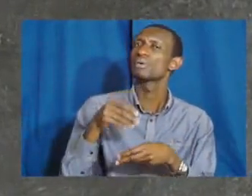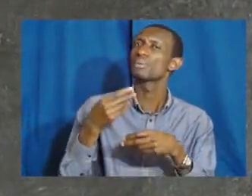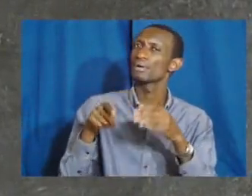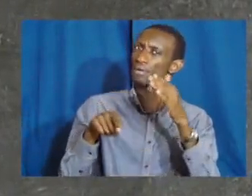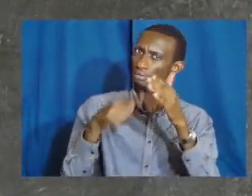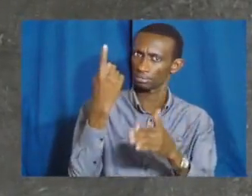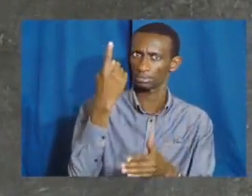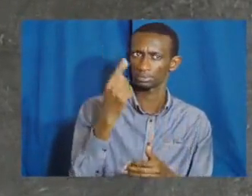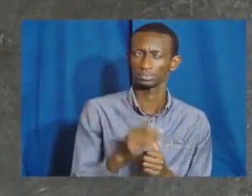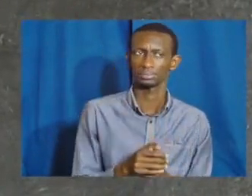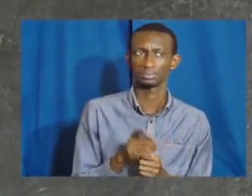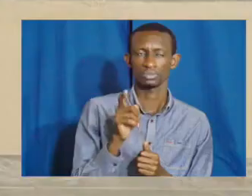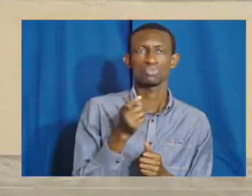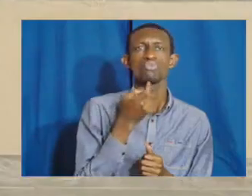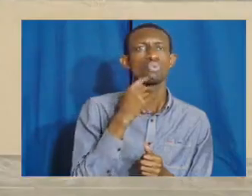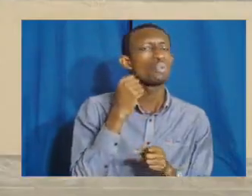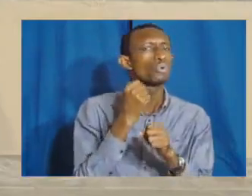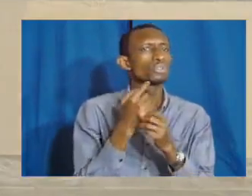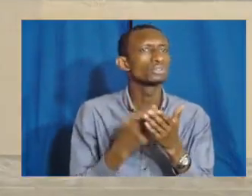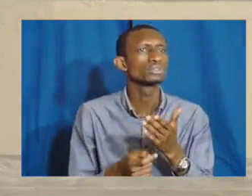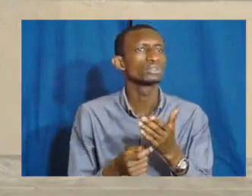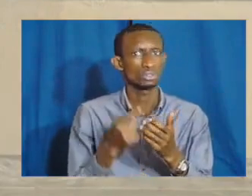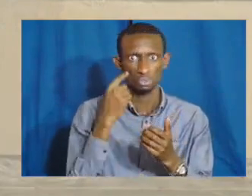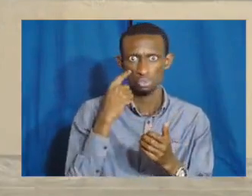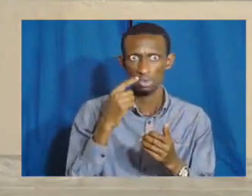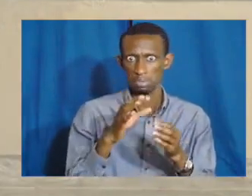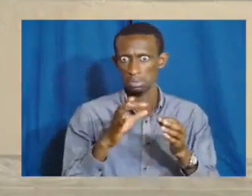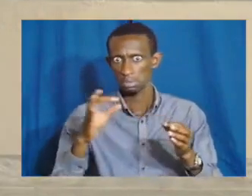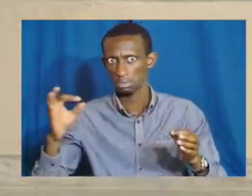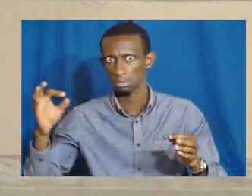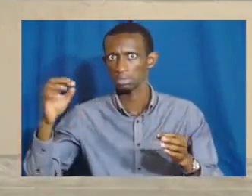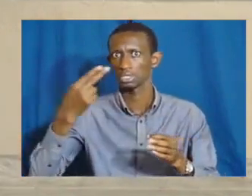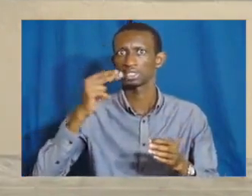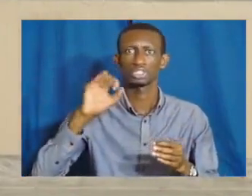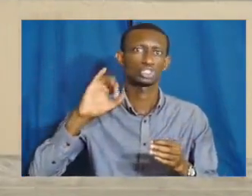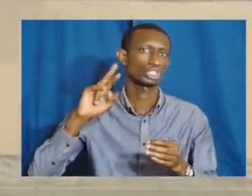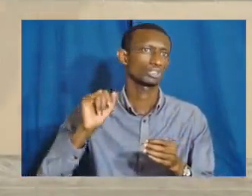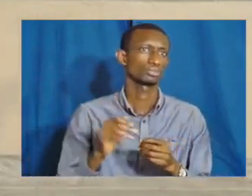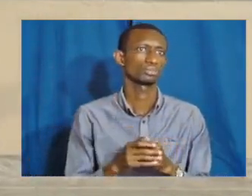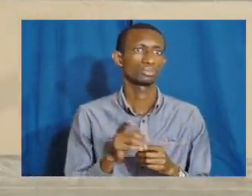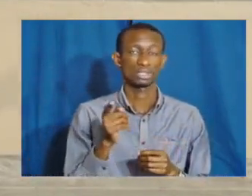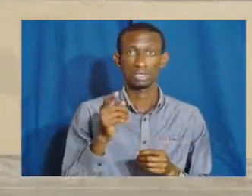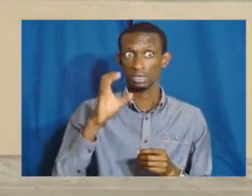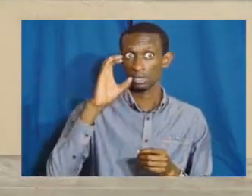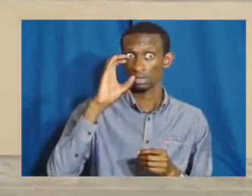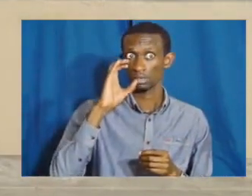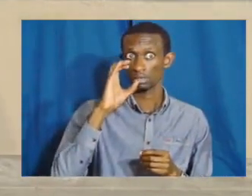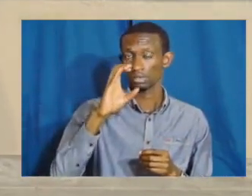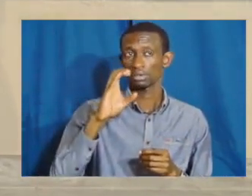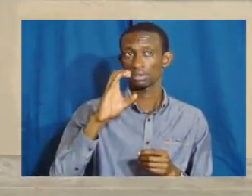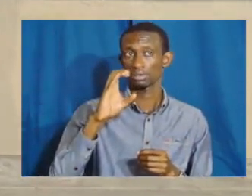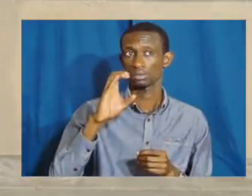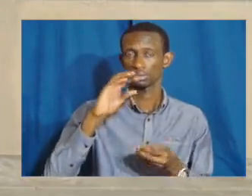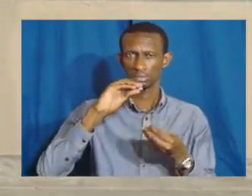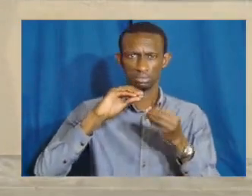So you look for the longest chain. So this will be carbon number 1. And if you are looking for the longest chain,